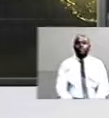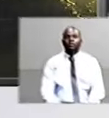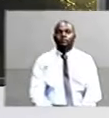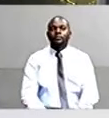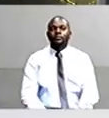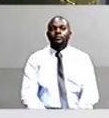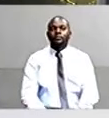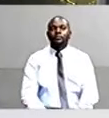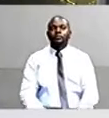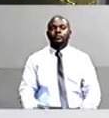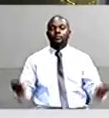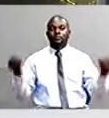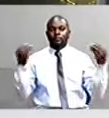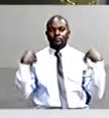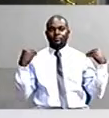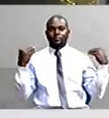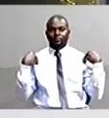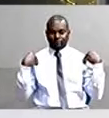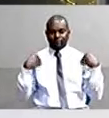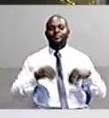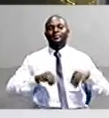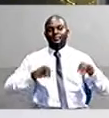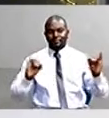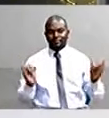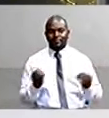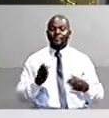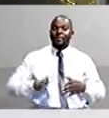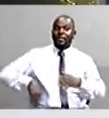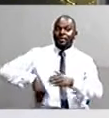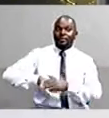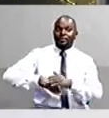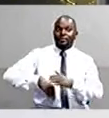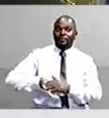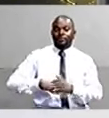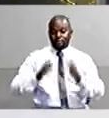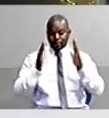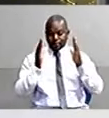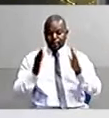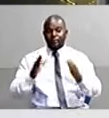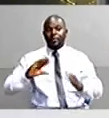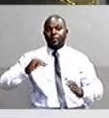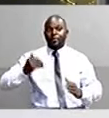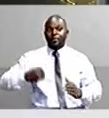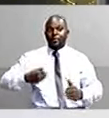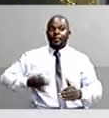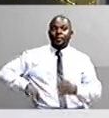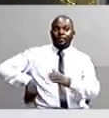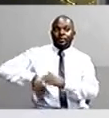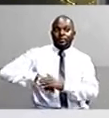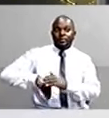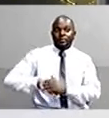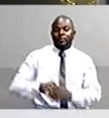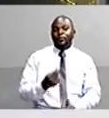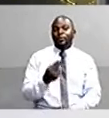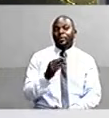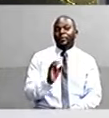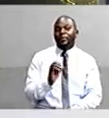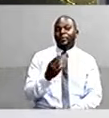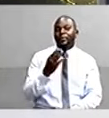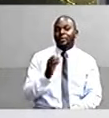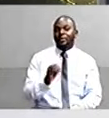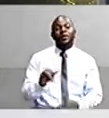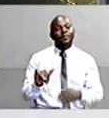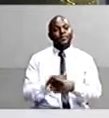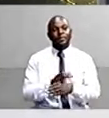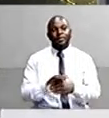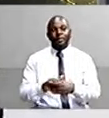Sports news now, and we begin with football, and specifically looking at women football, where 2020 looks to be a busy year for